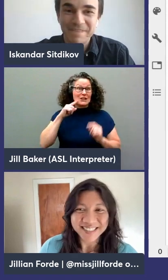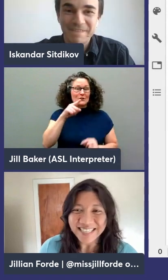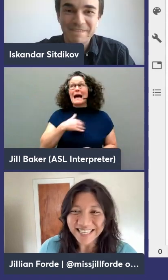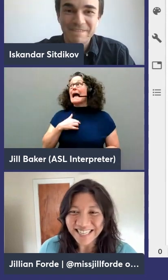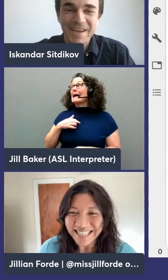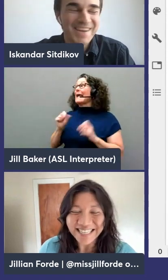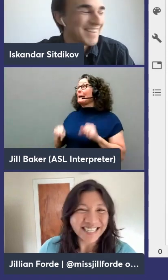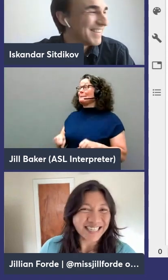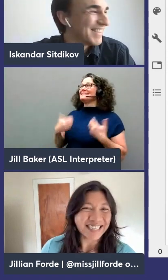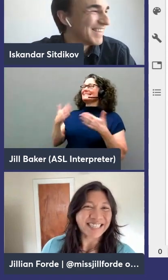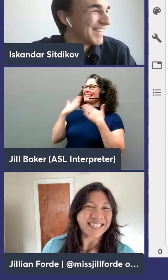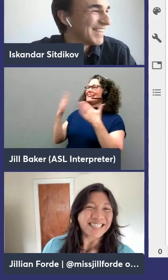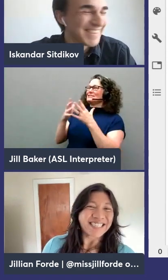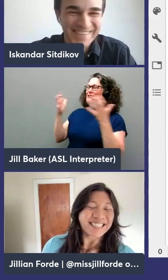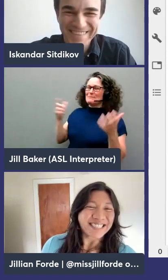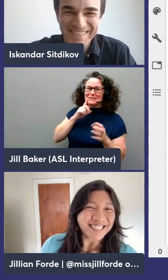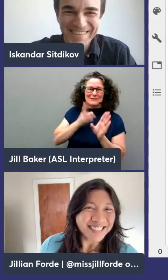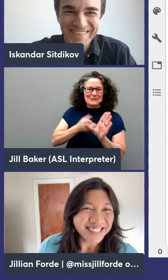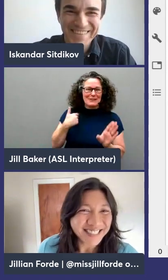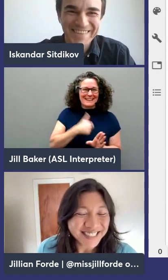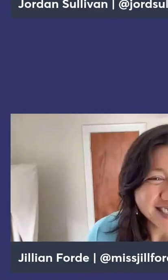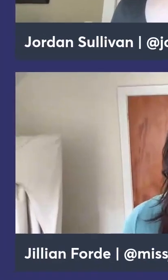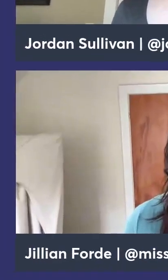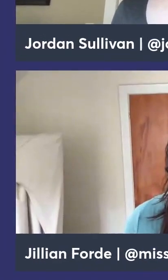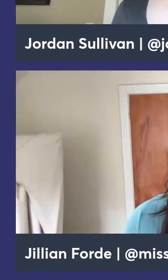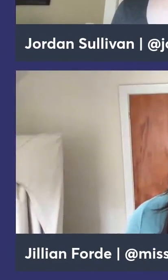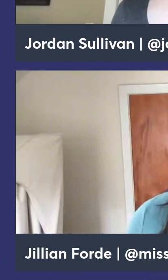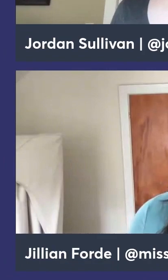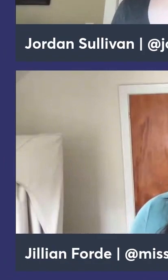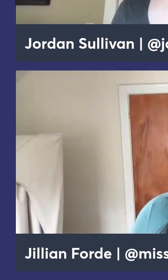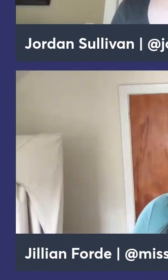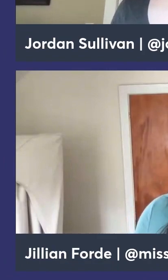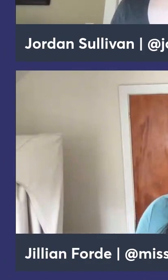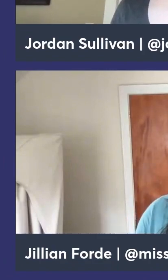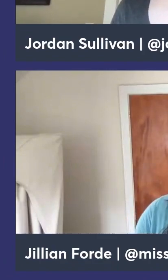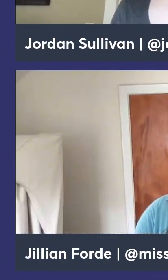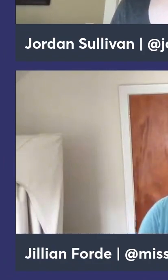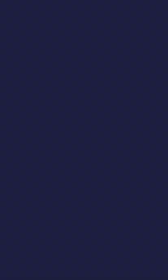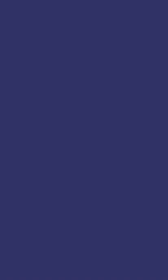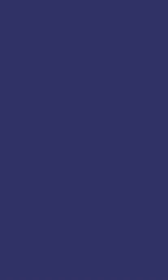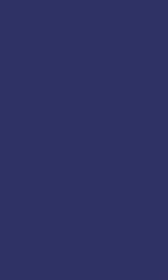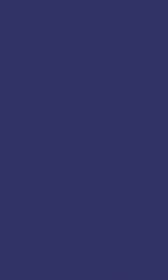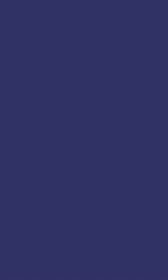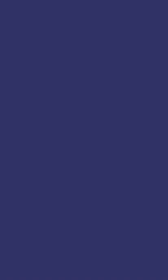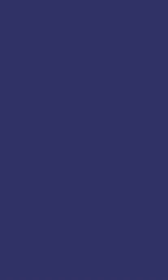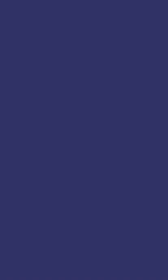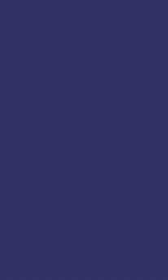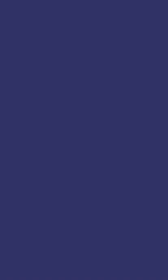am. Thank you so much for joining us, Iskander. It's great to have you. Thank you. Thank you.